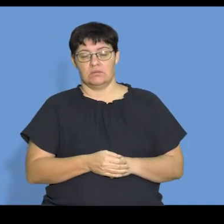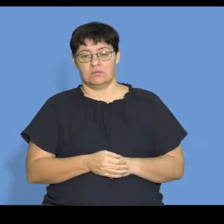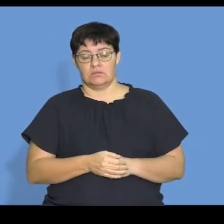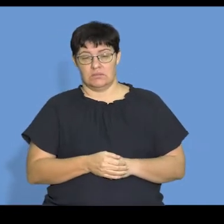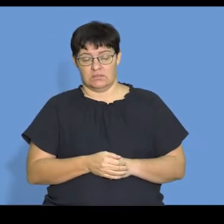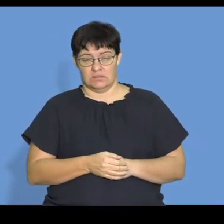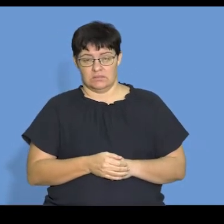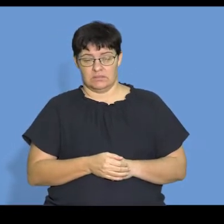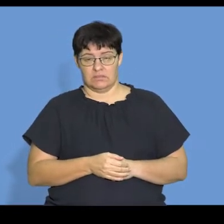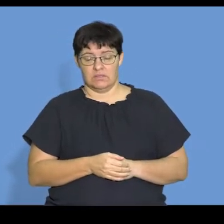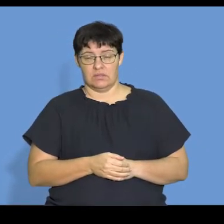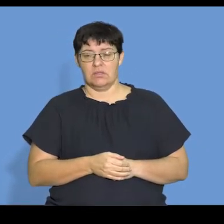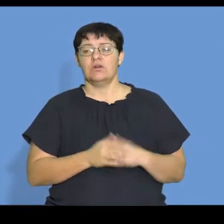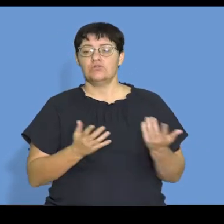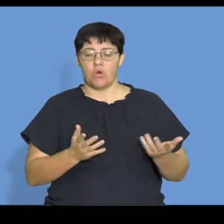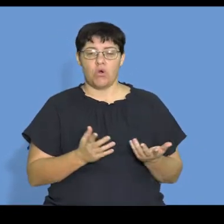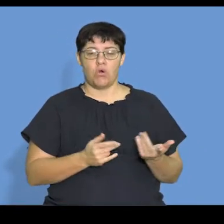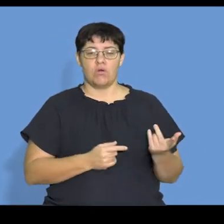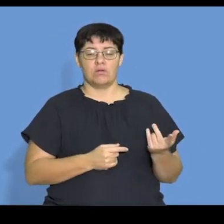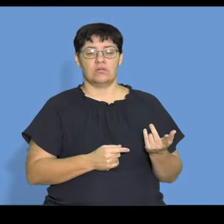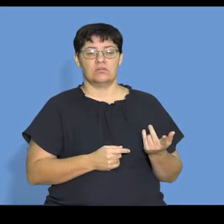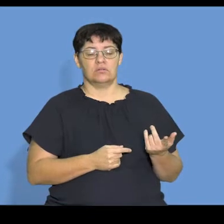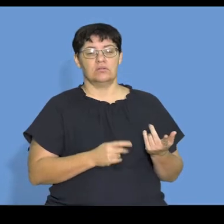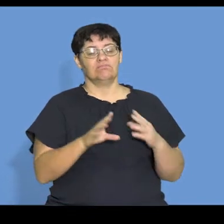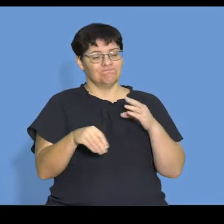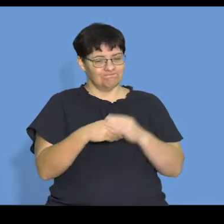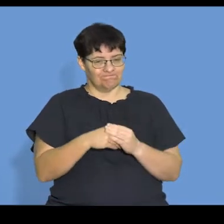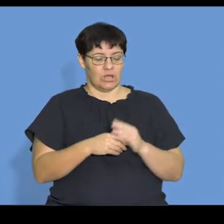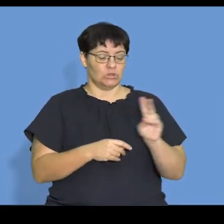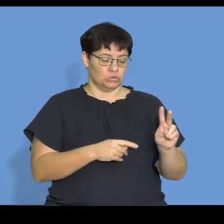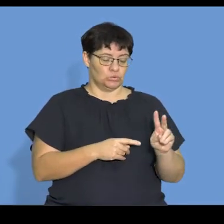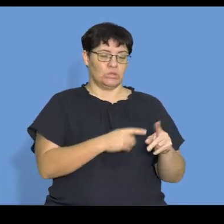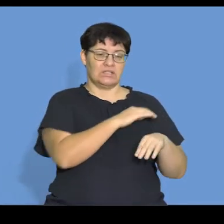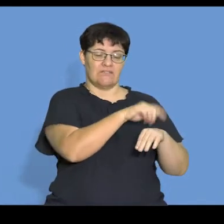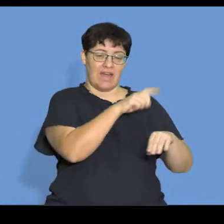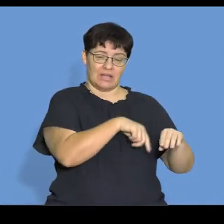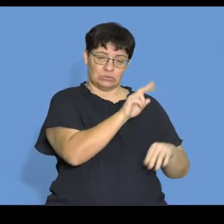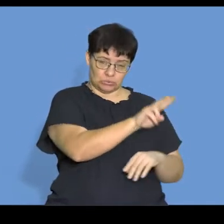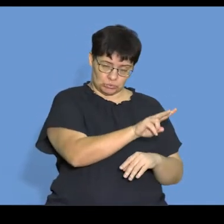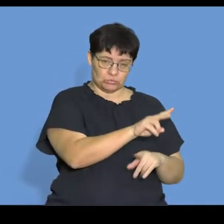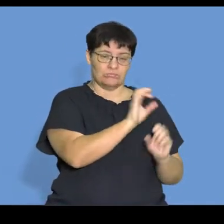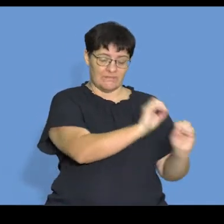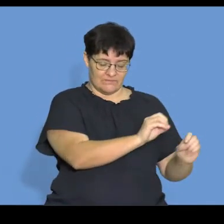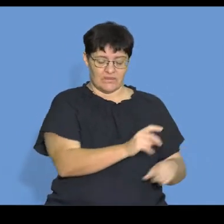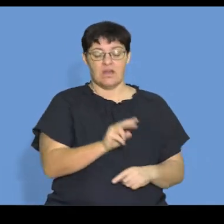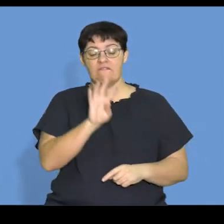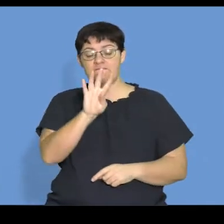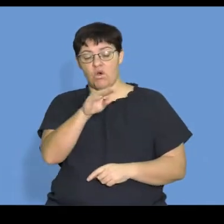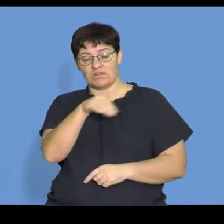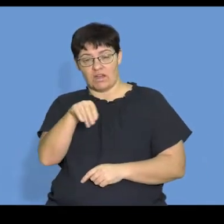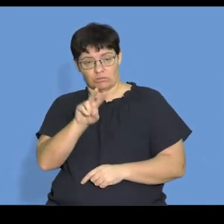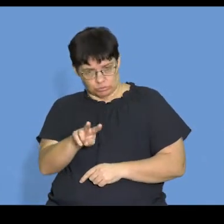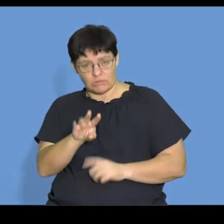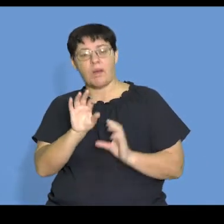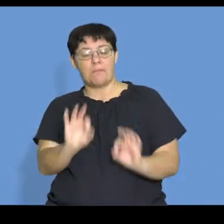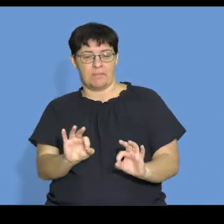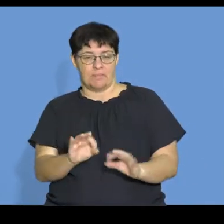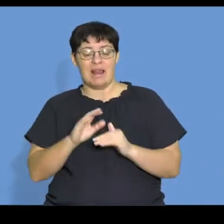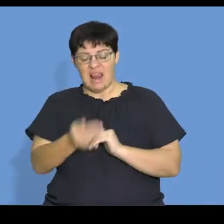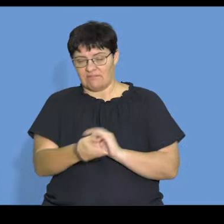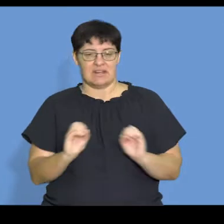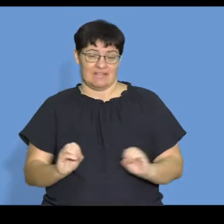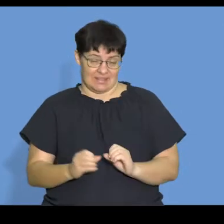a remainder, and 2 is a number that is divisible in 4 without leaving a remainder. So the process of